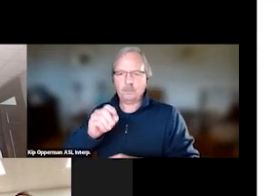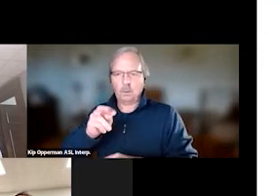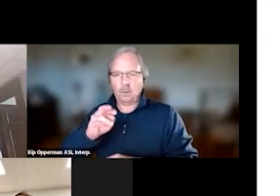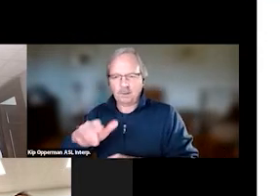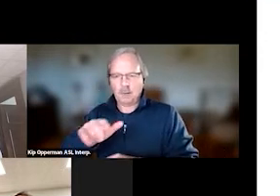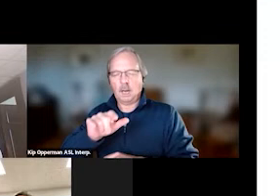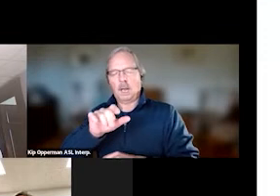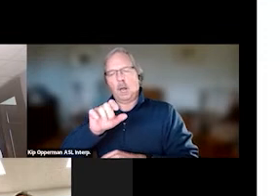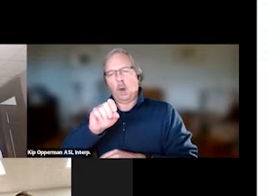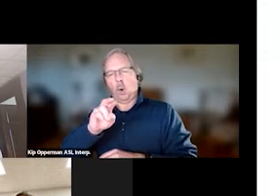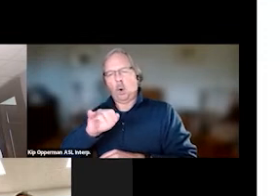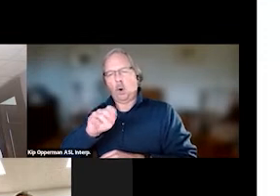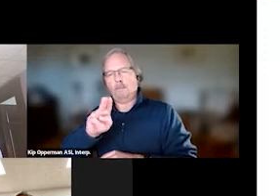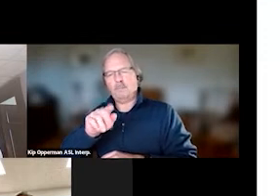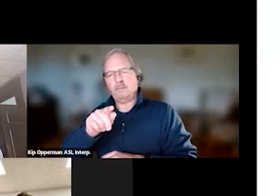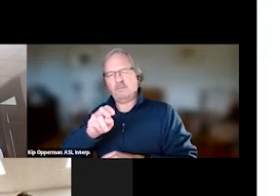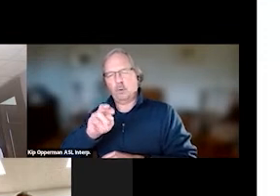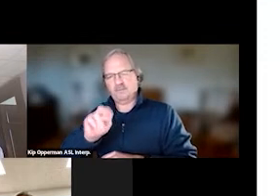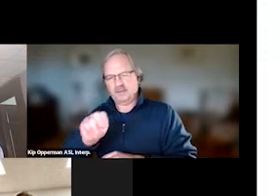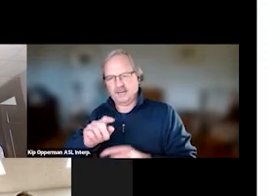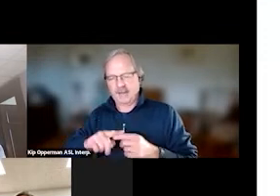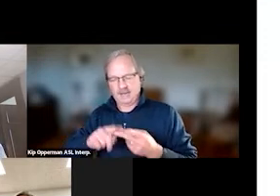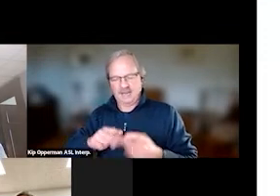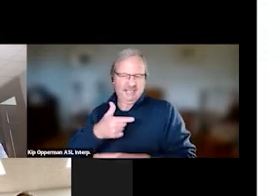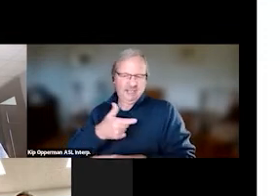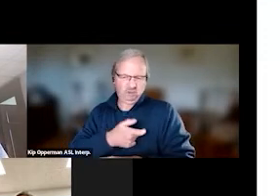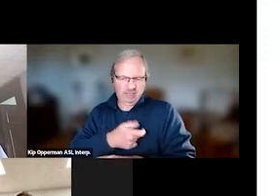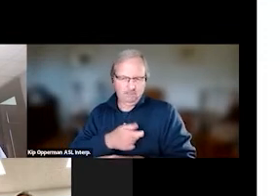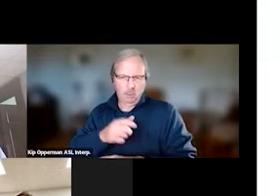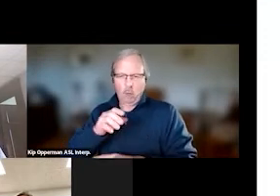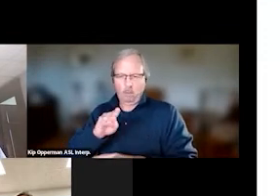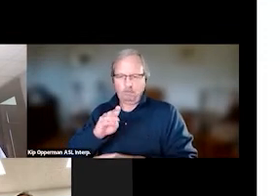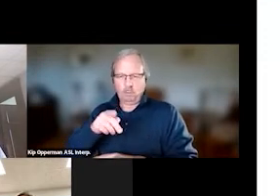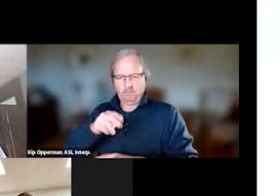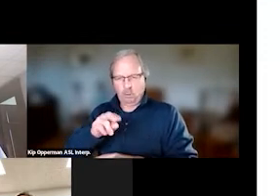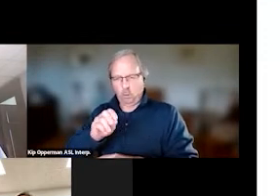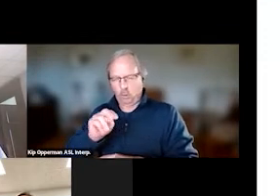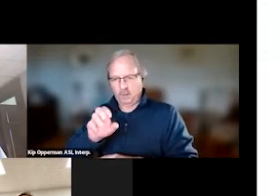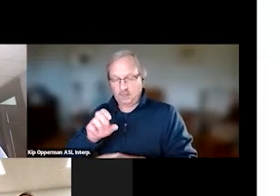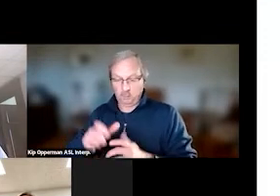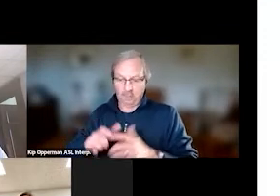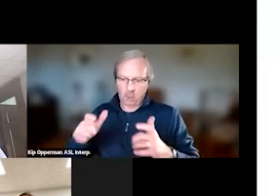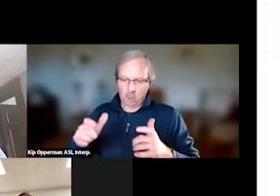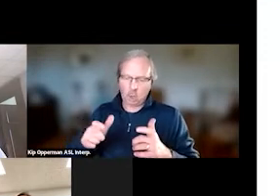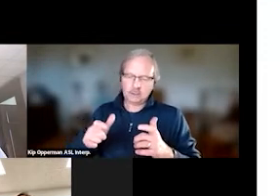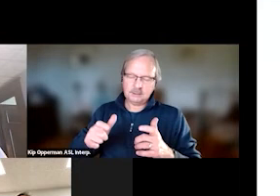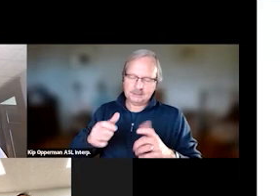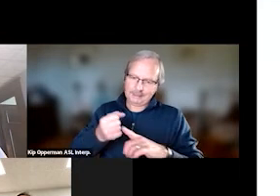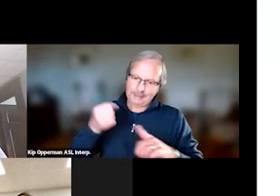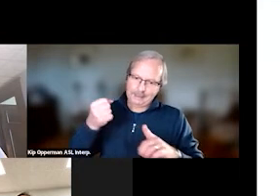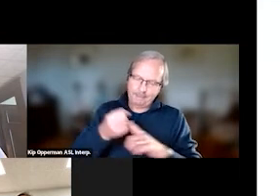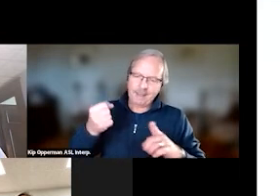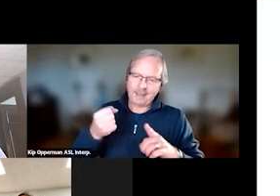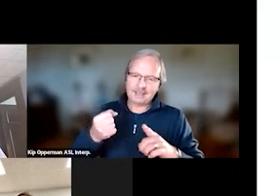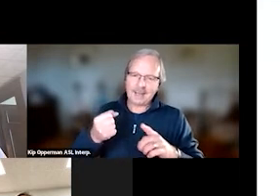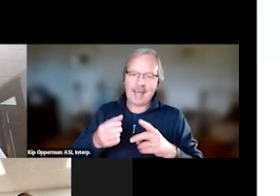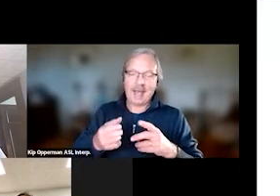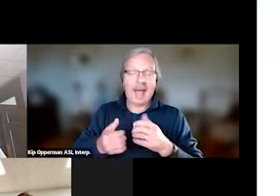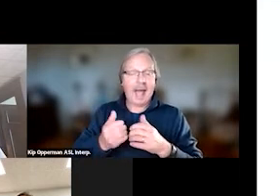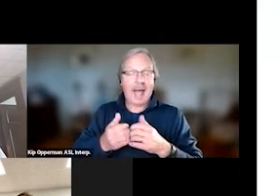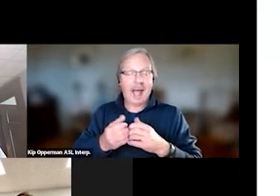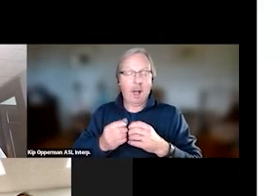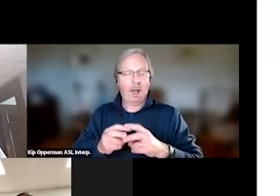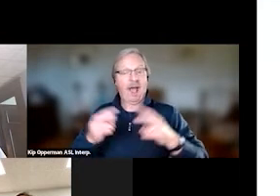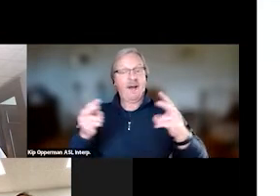buprenorphine. Probably the place I think we made some of the largest impact was increasing how very effectively